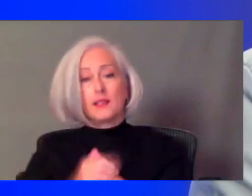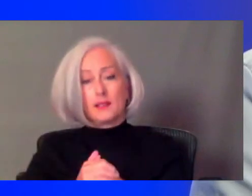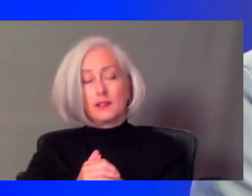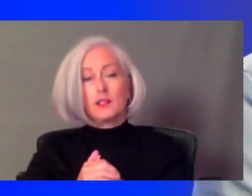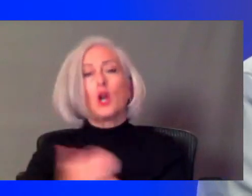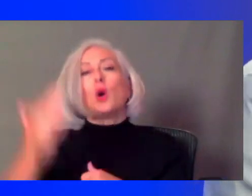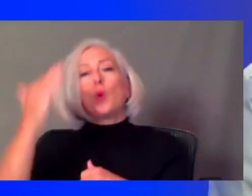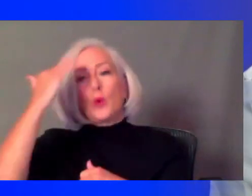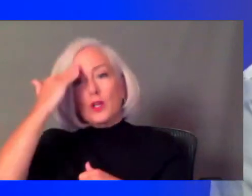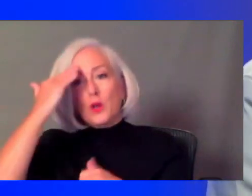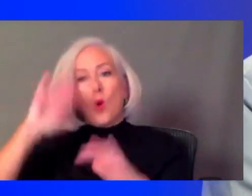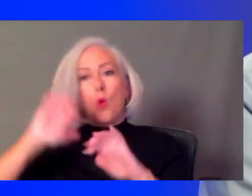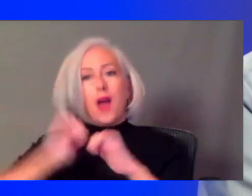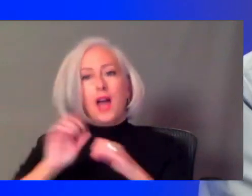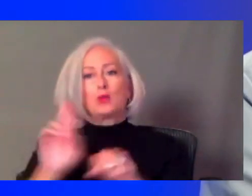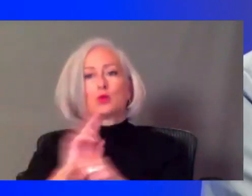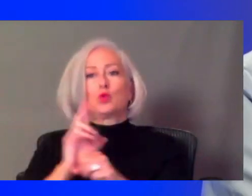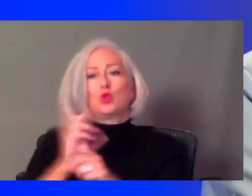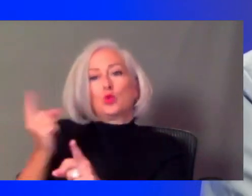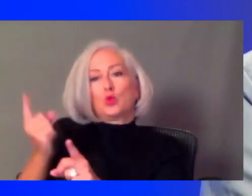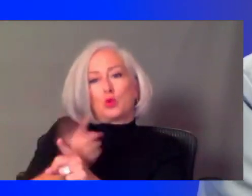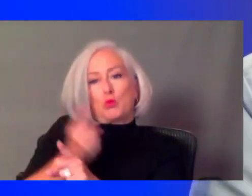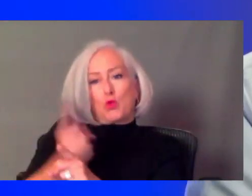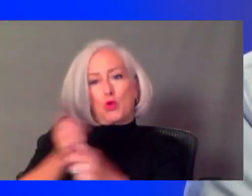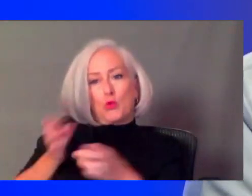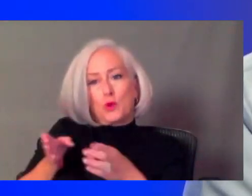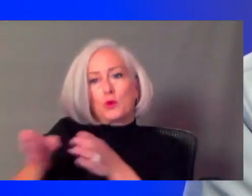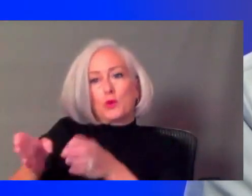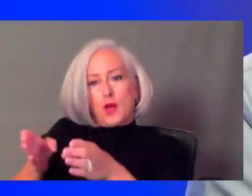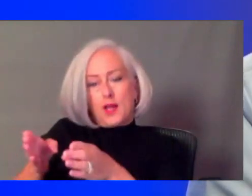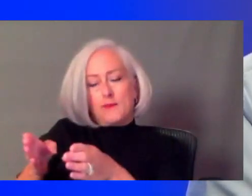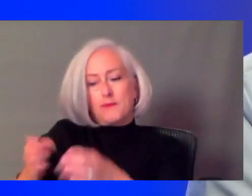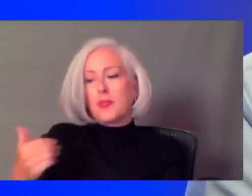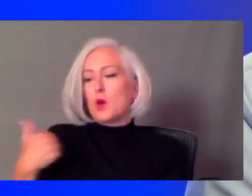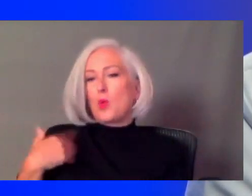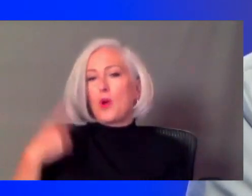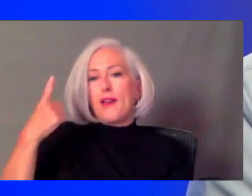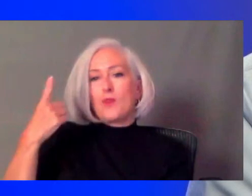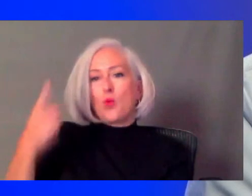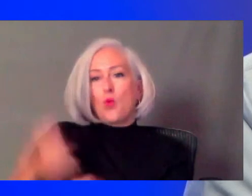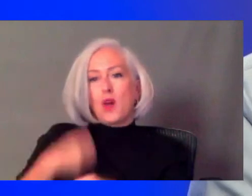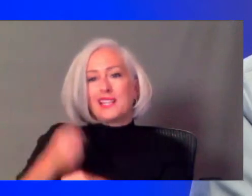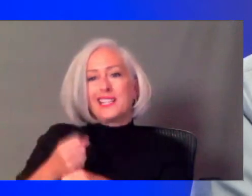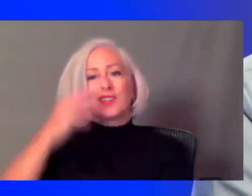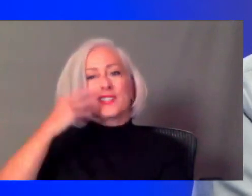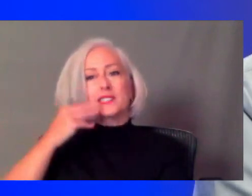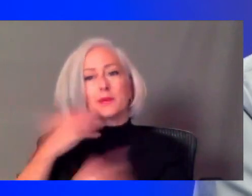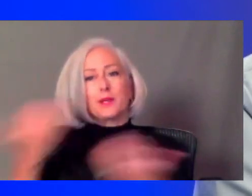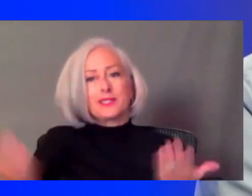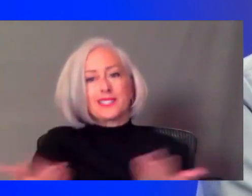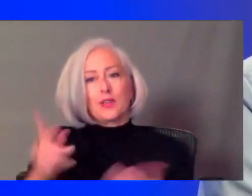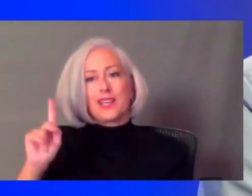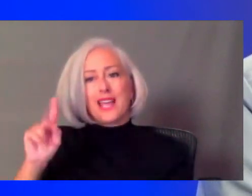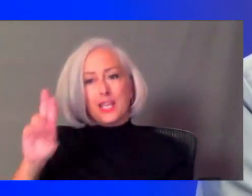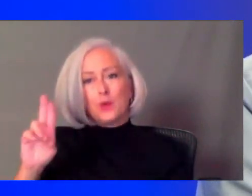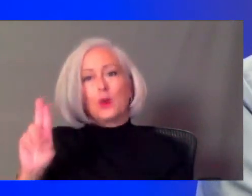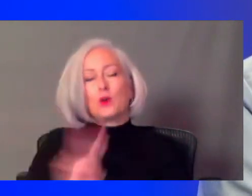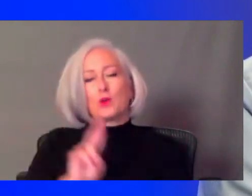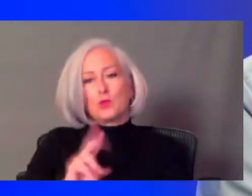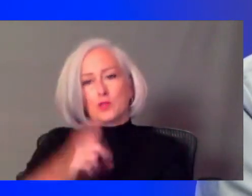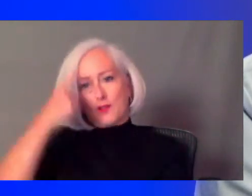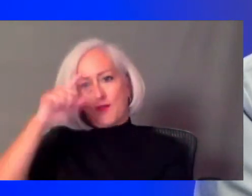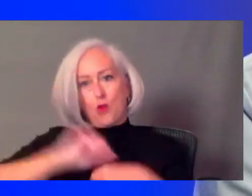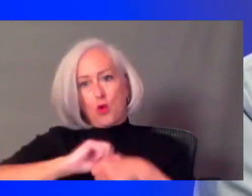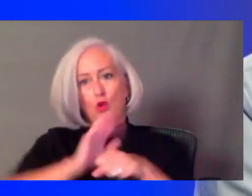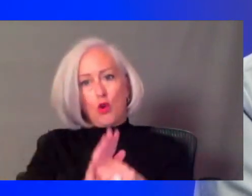here. These are produced. They aren't taken from patients that have recovered. We heard Dr. Barr give a